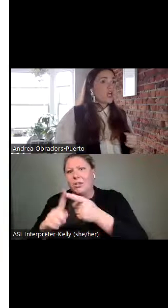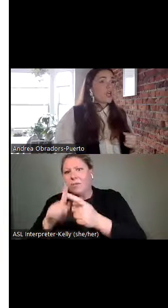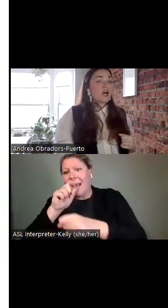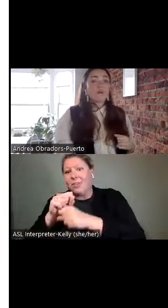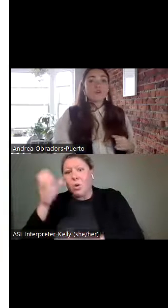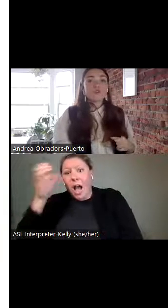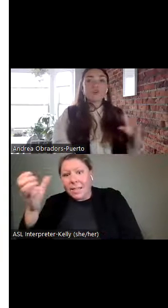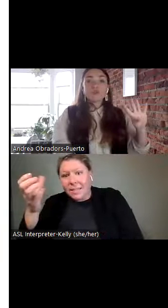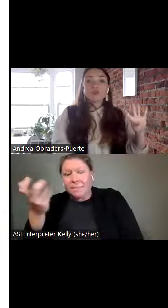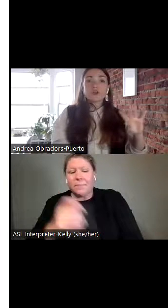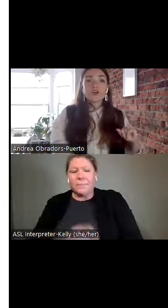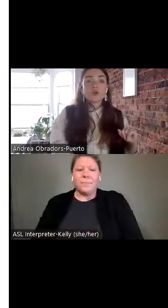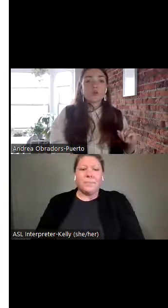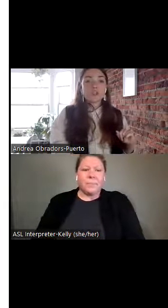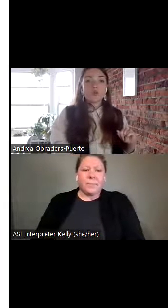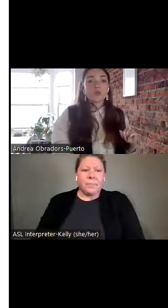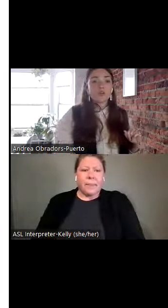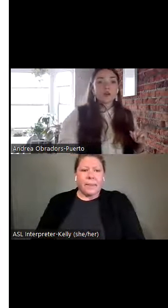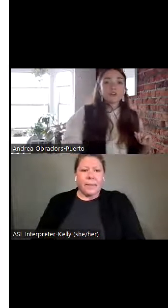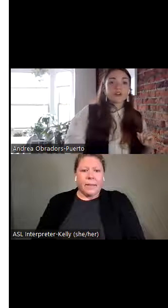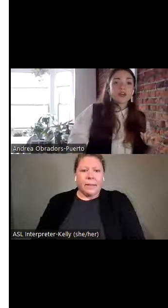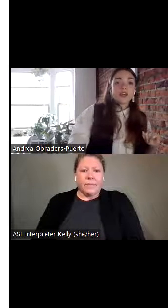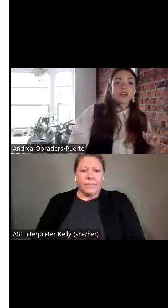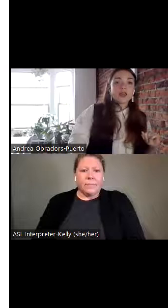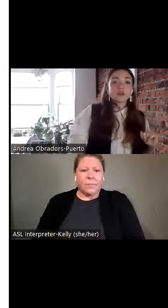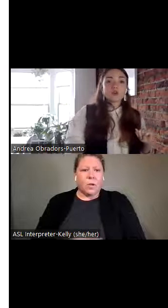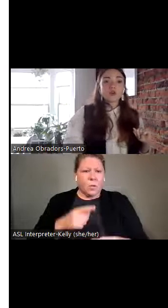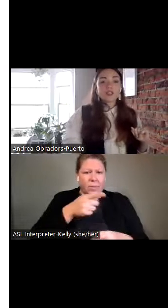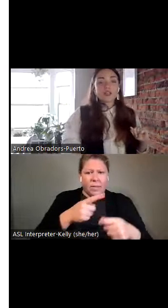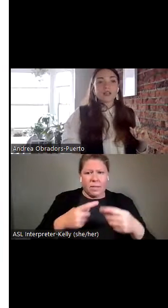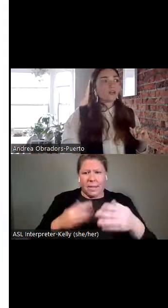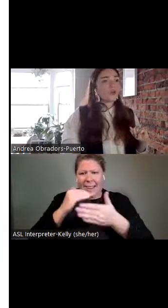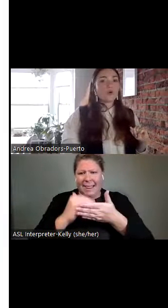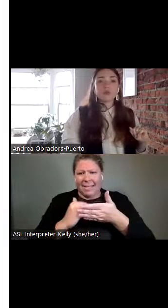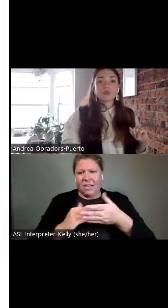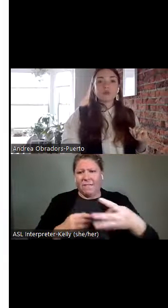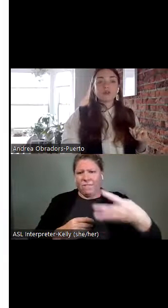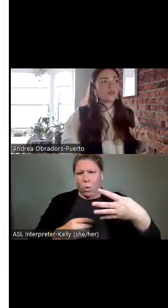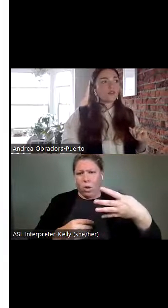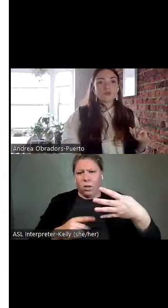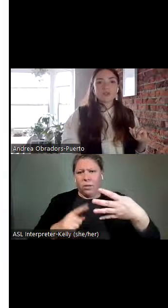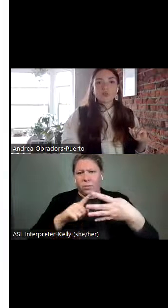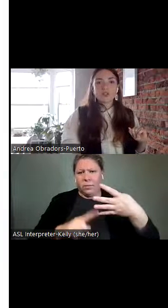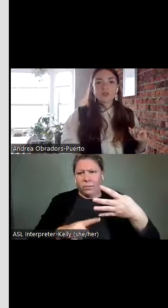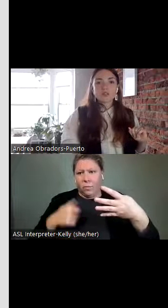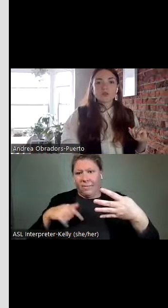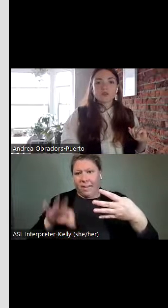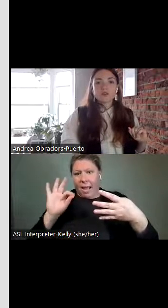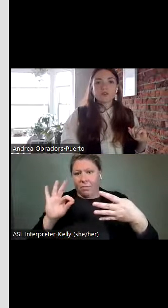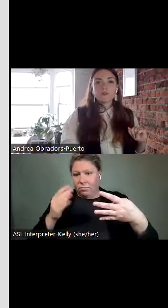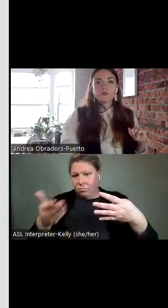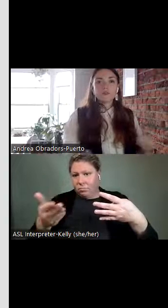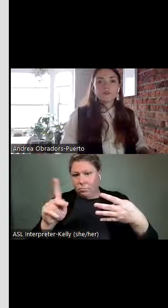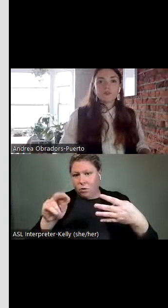solutions. Those are 4 of the ones that we uncovered, and Corey is gonna go through those ones with